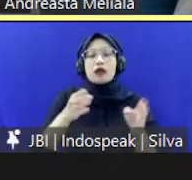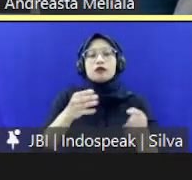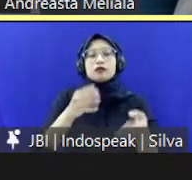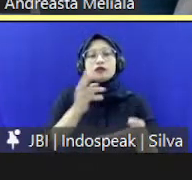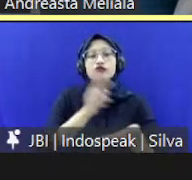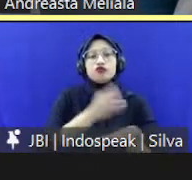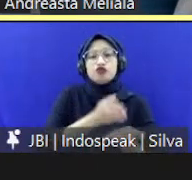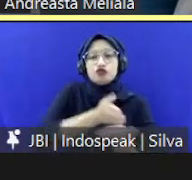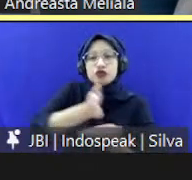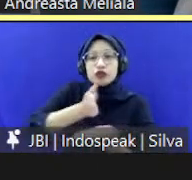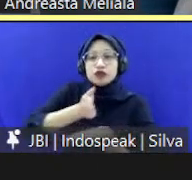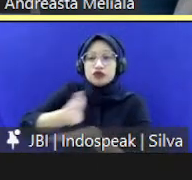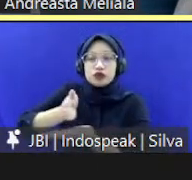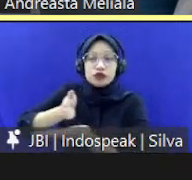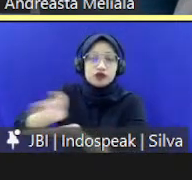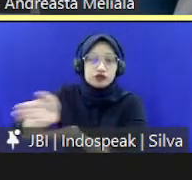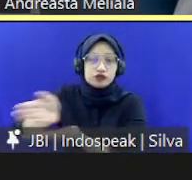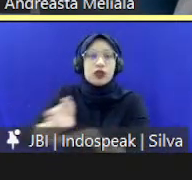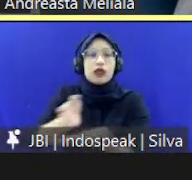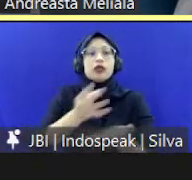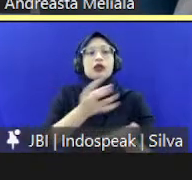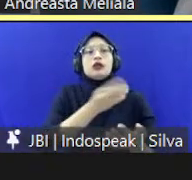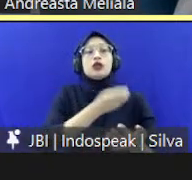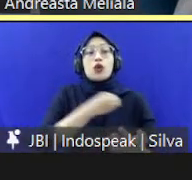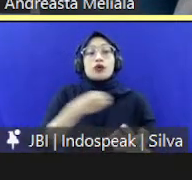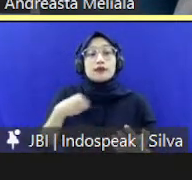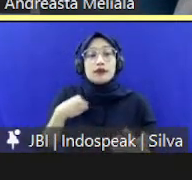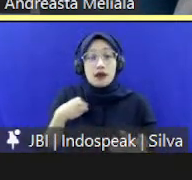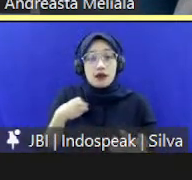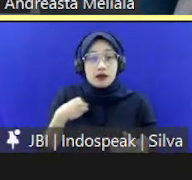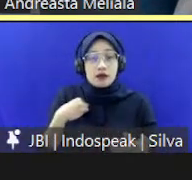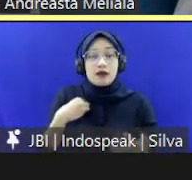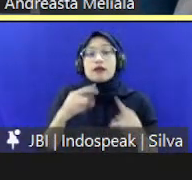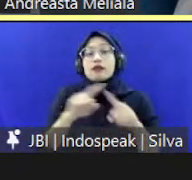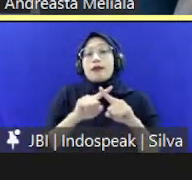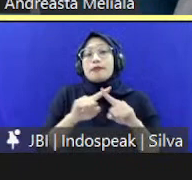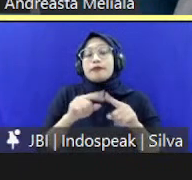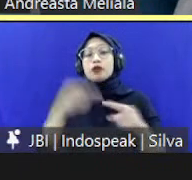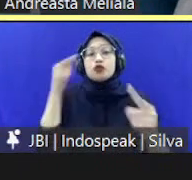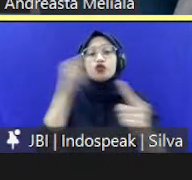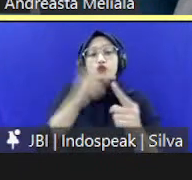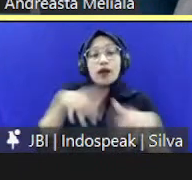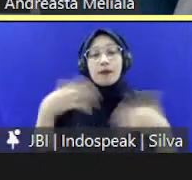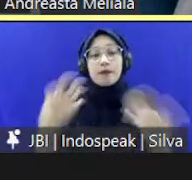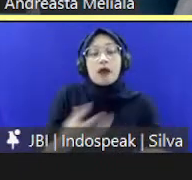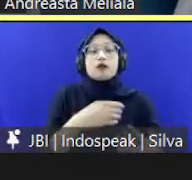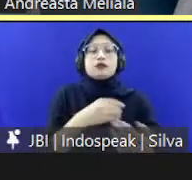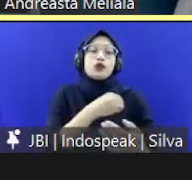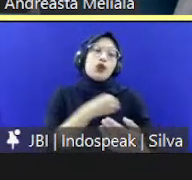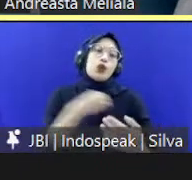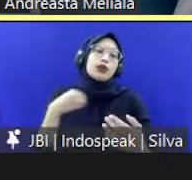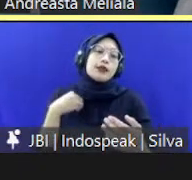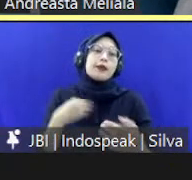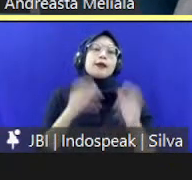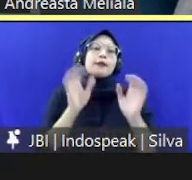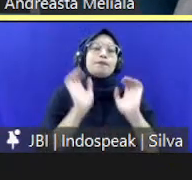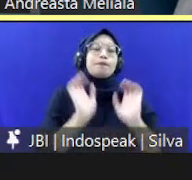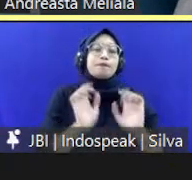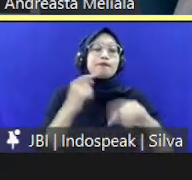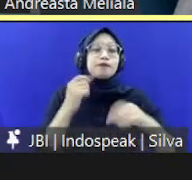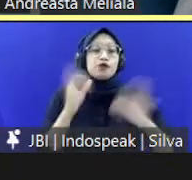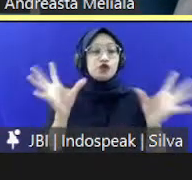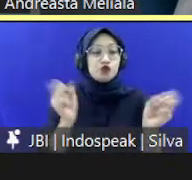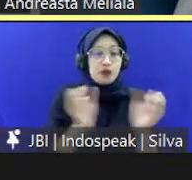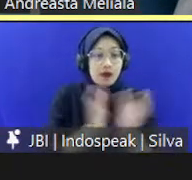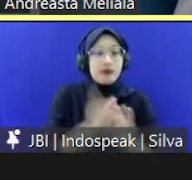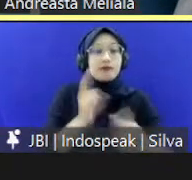So we can see there's a bottleneck over here because the intention of the GPs to be a specialist is not